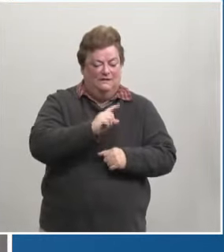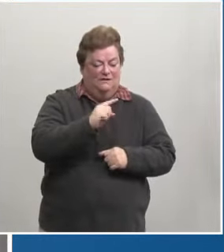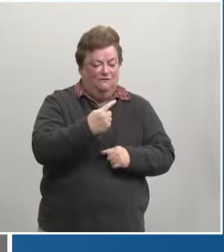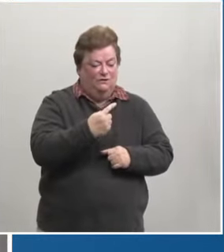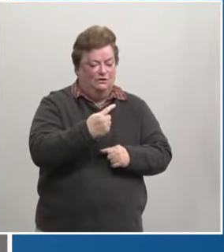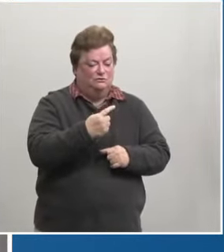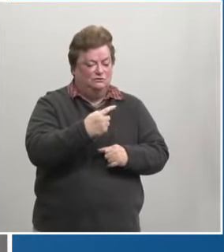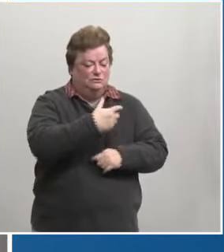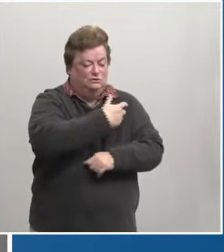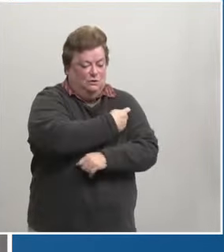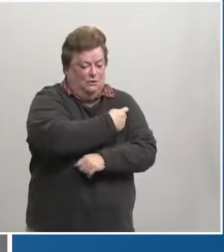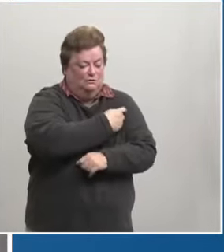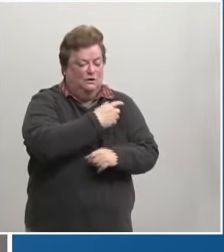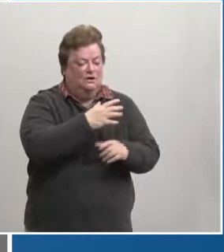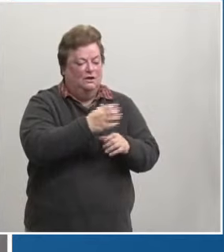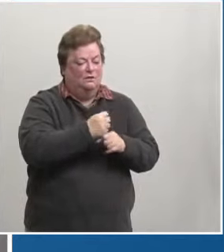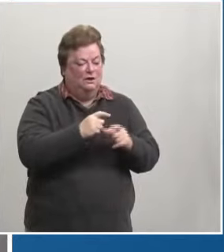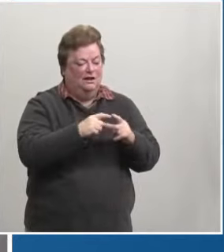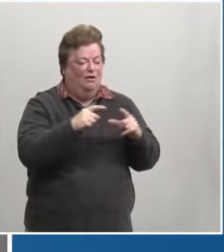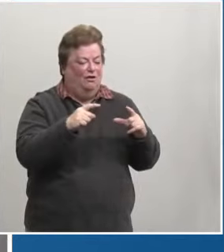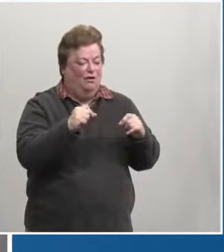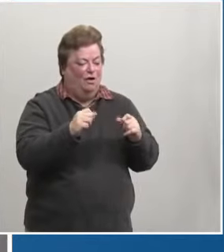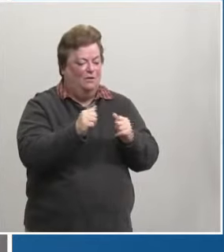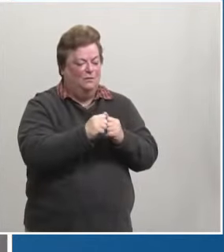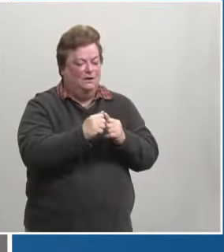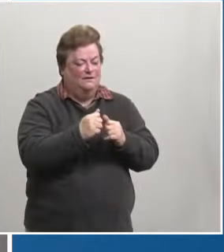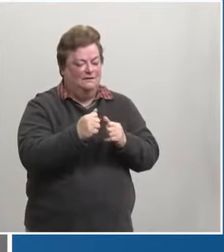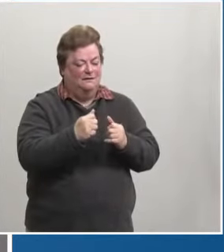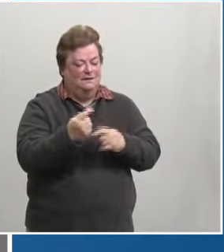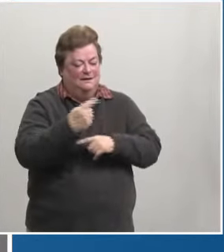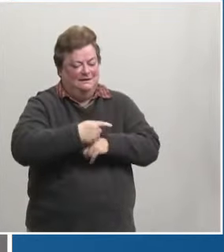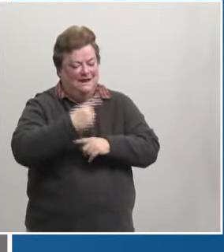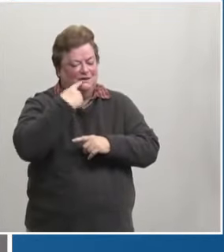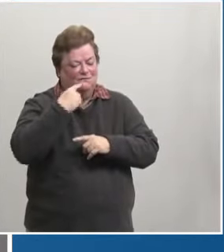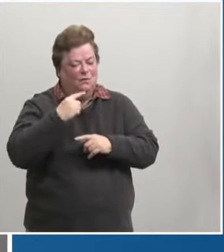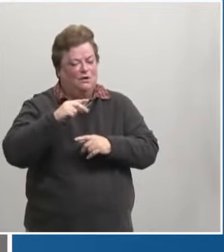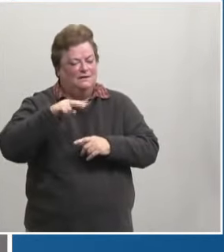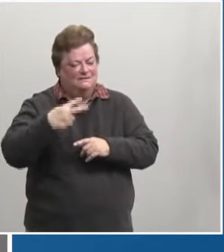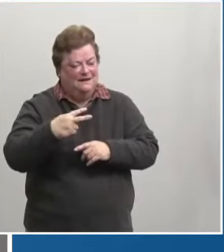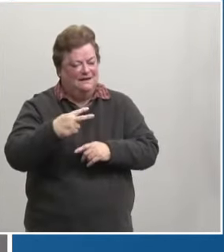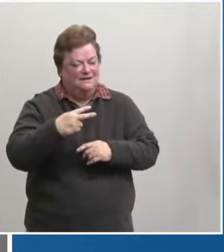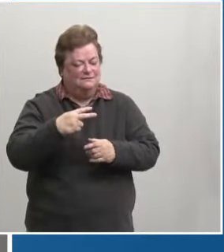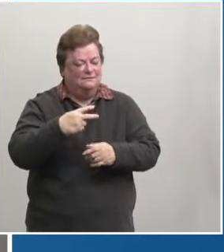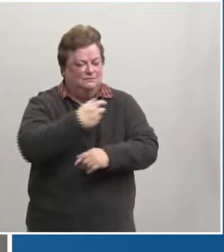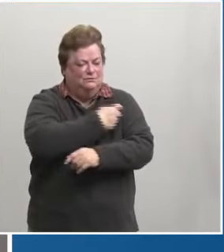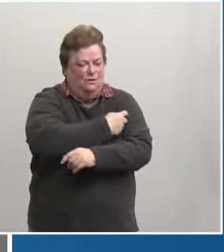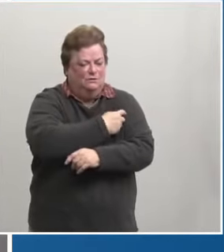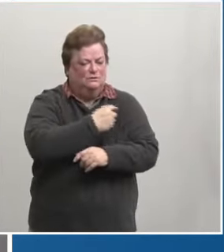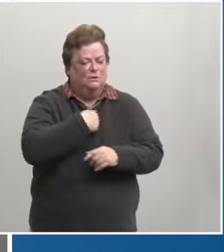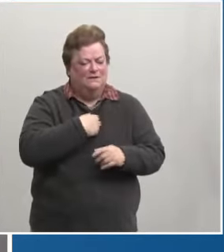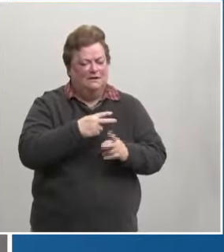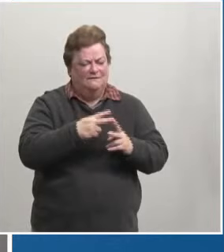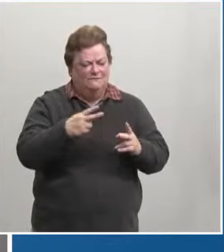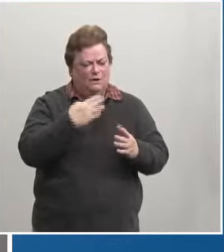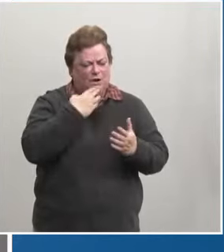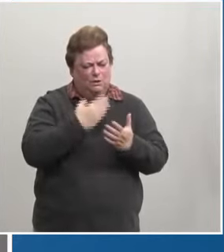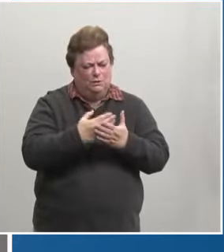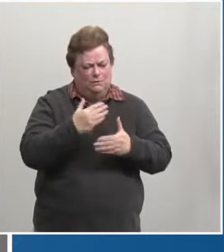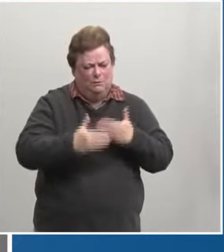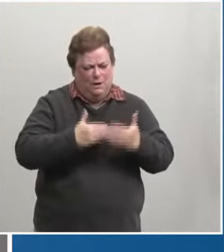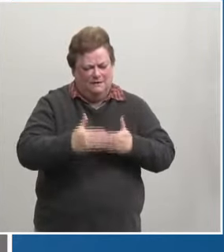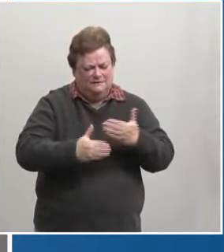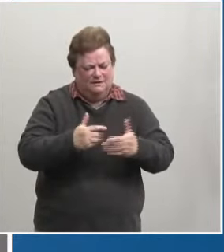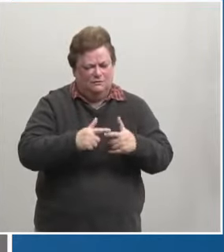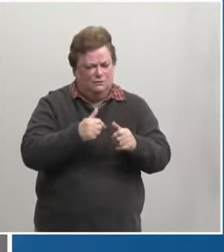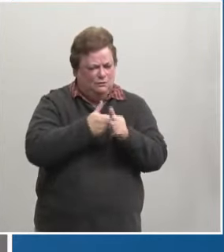they get the date of their second dose and the time. So we have a very streamlined process to keep track of that